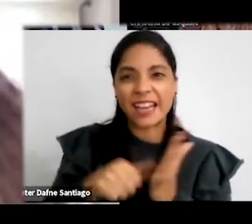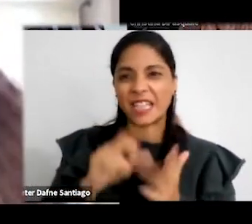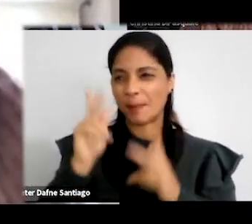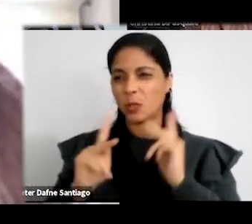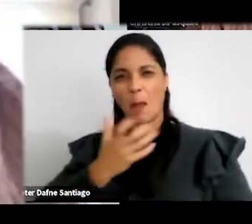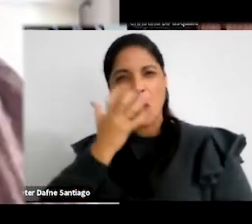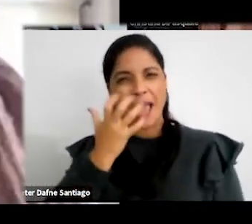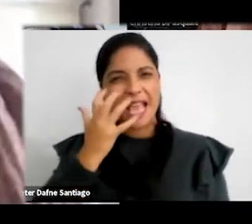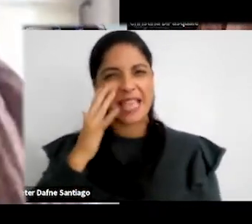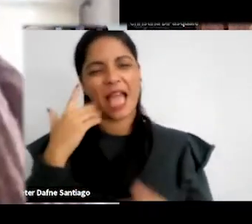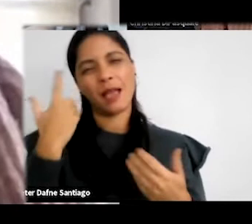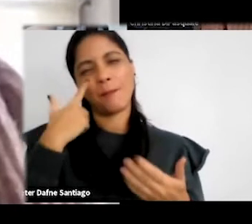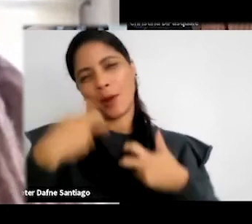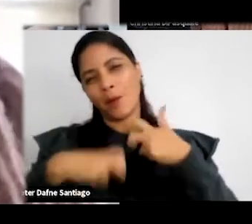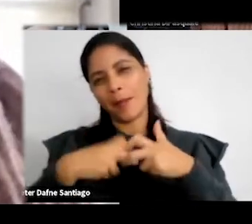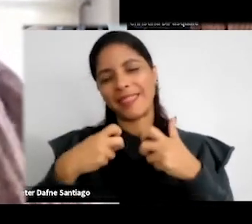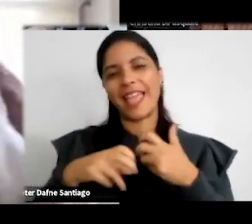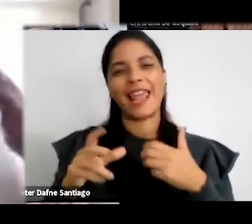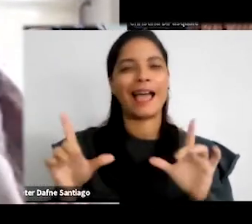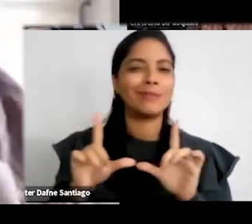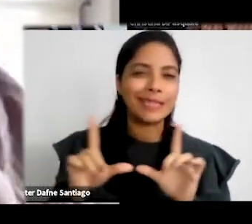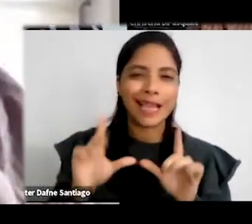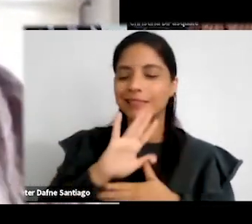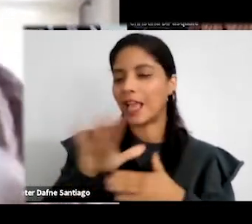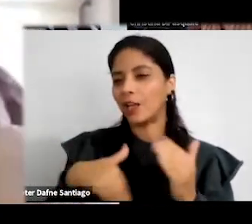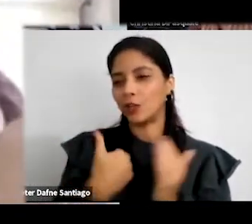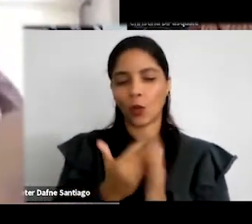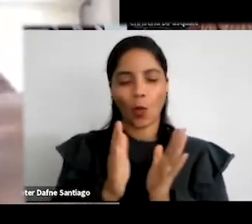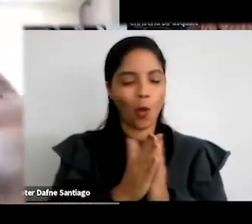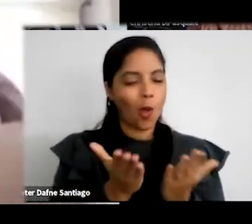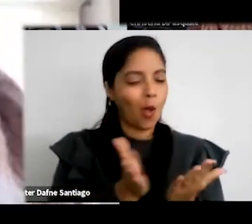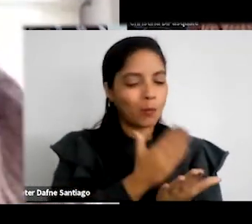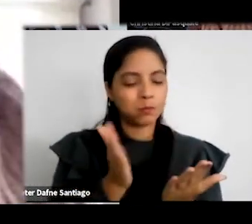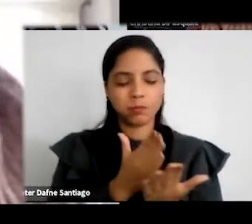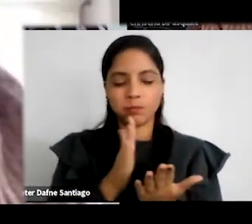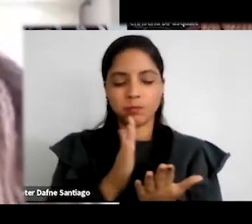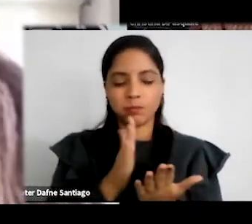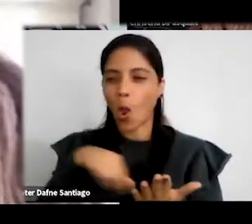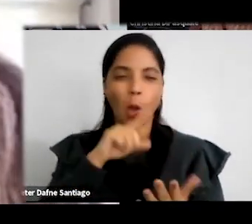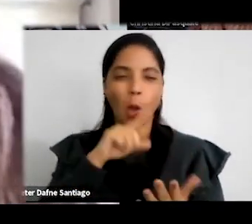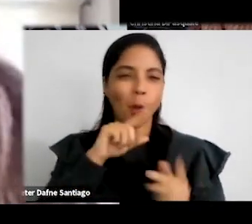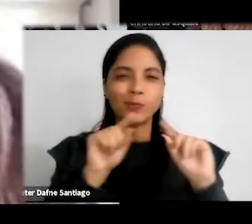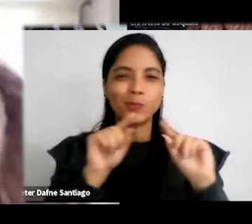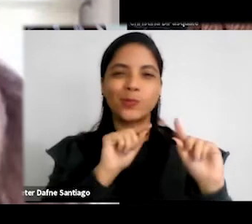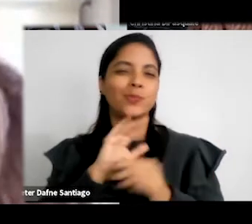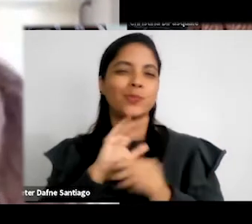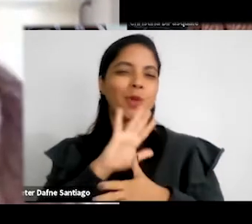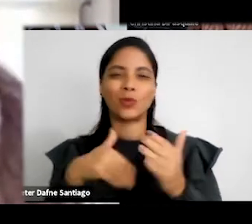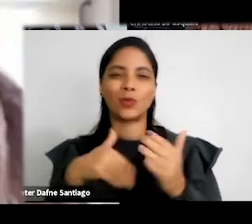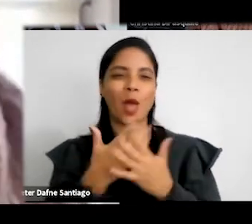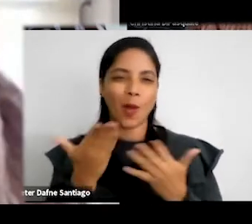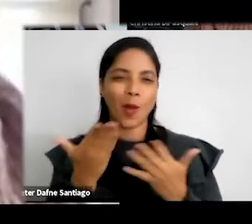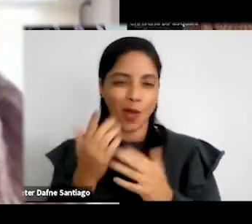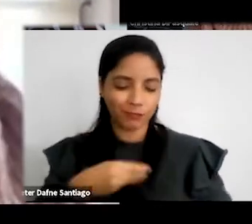negative press in the articles and just all sorts of commentary and things to the board. So that was